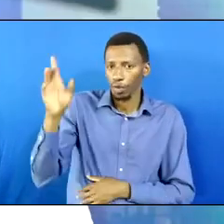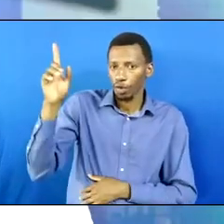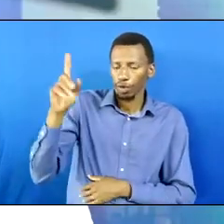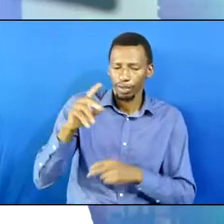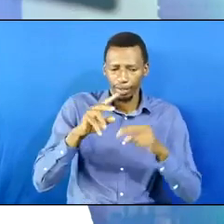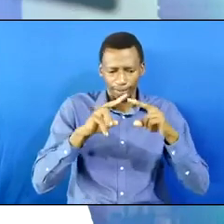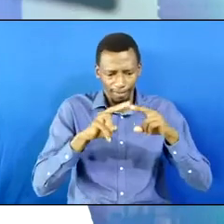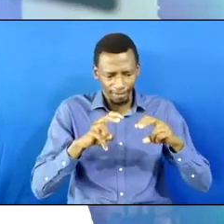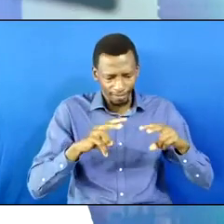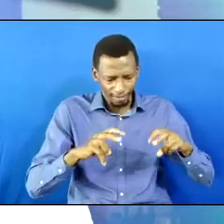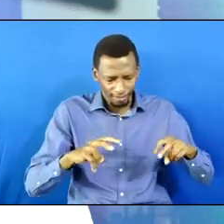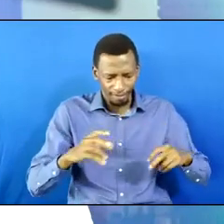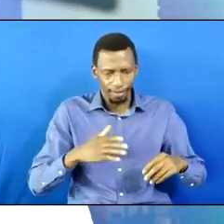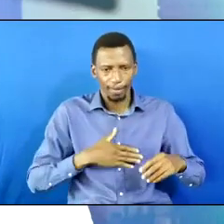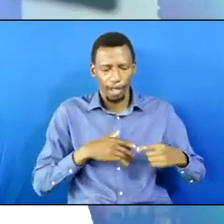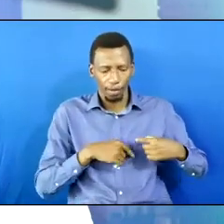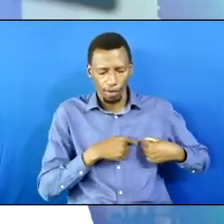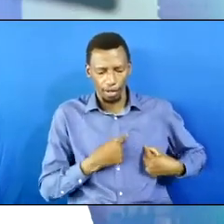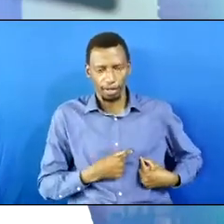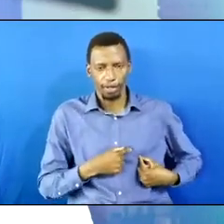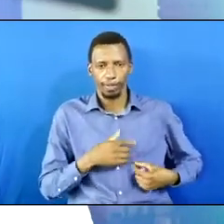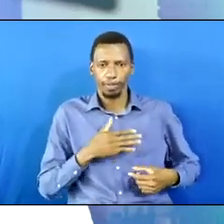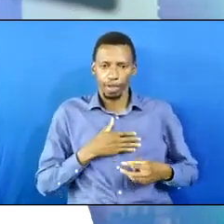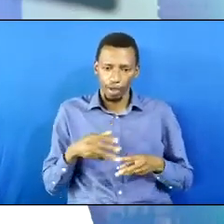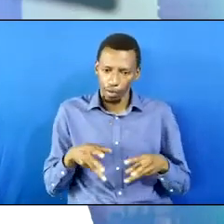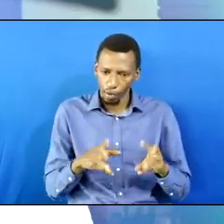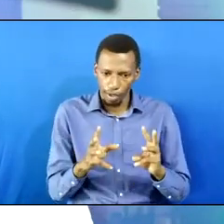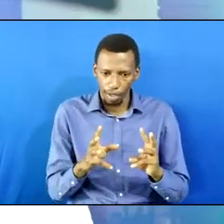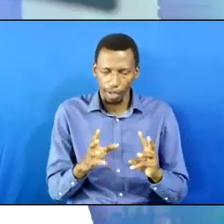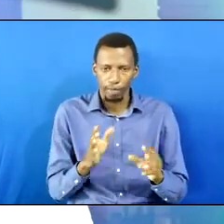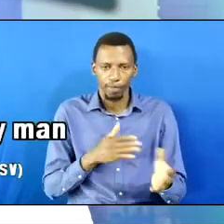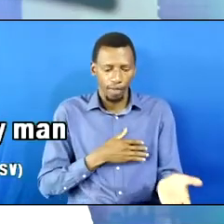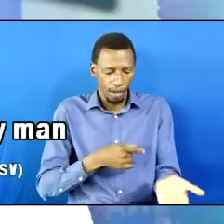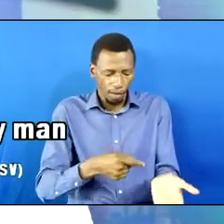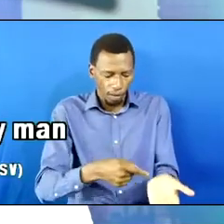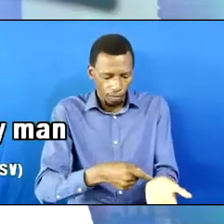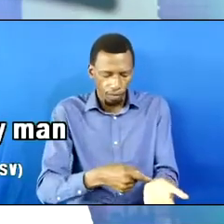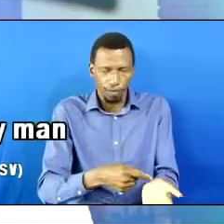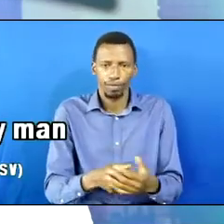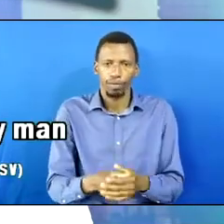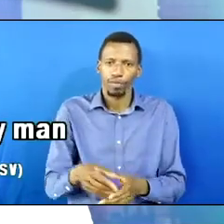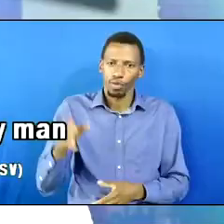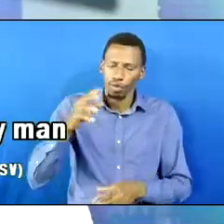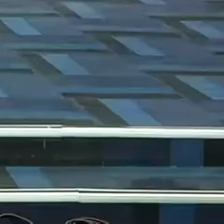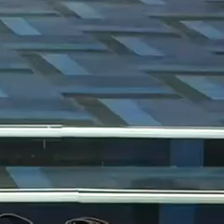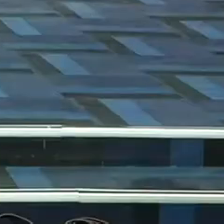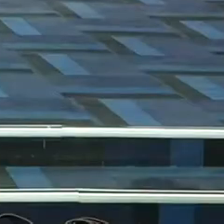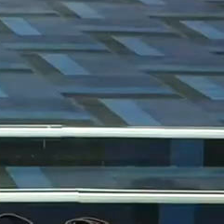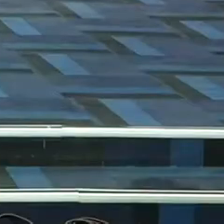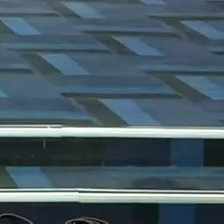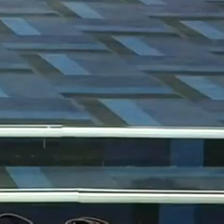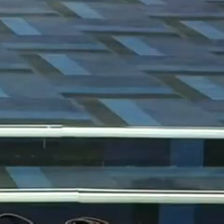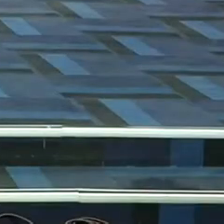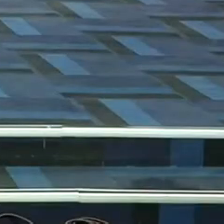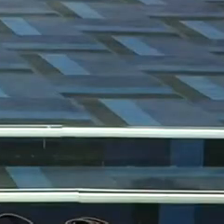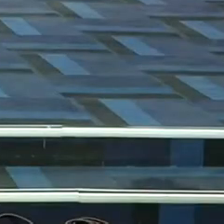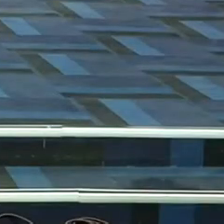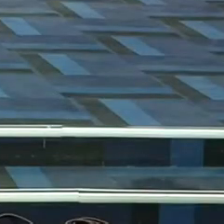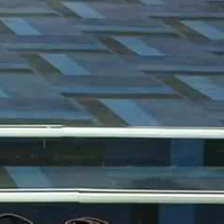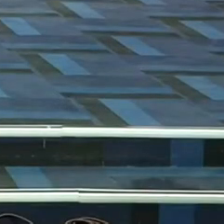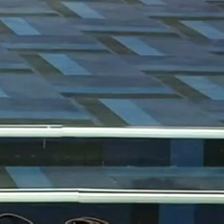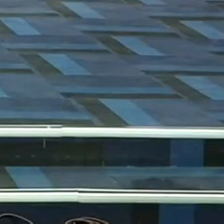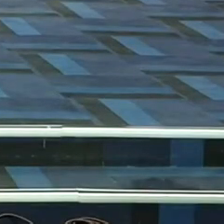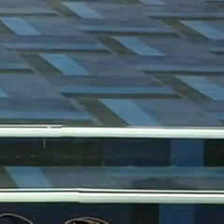searches our ways, our hearts, our veins, our reins. He searches everything. He knows you